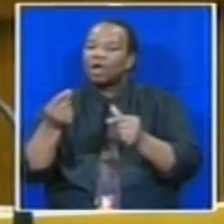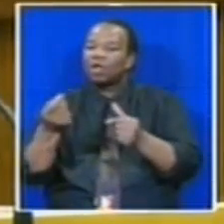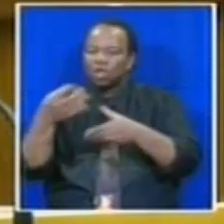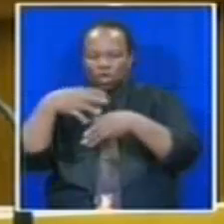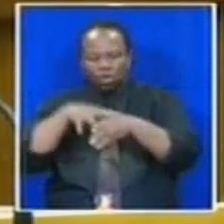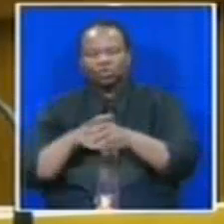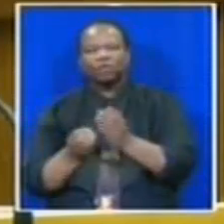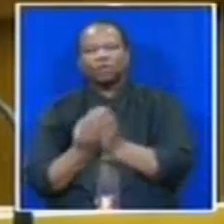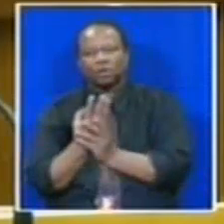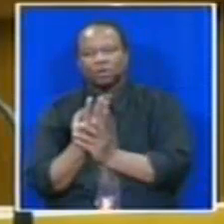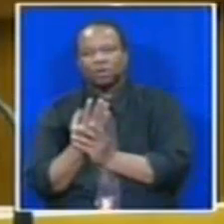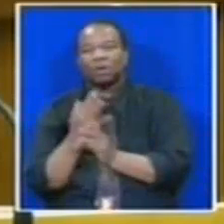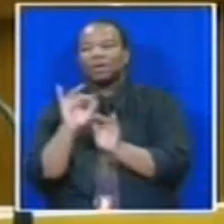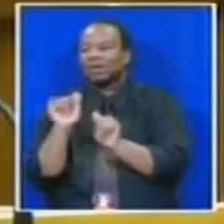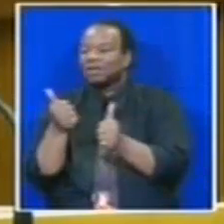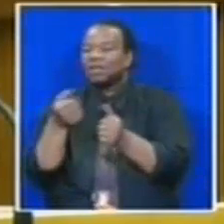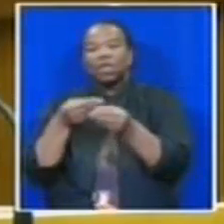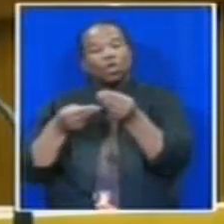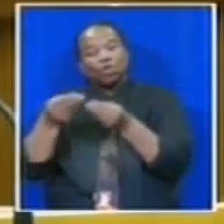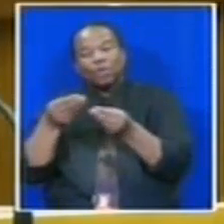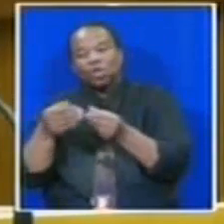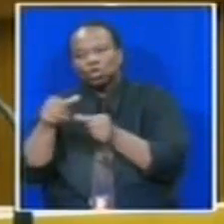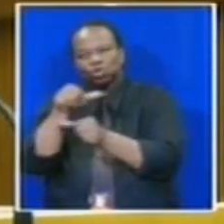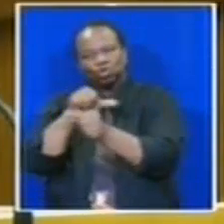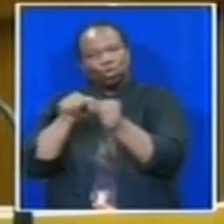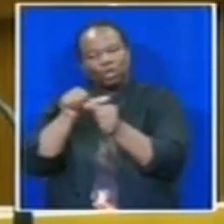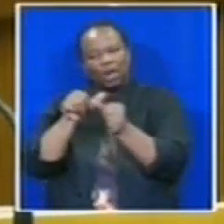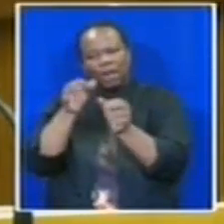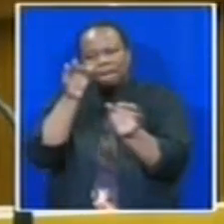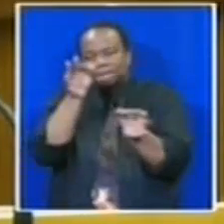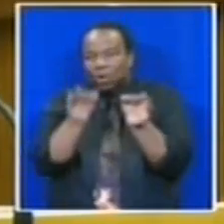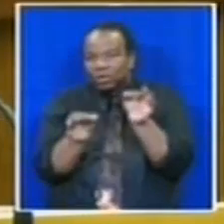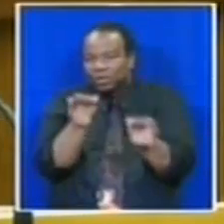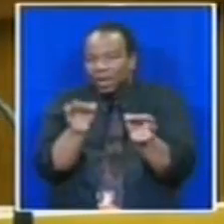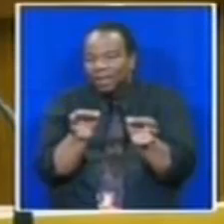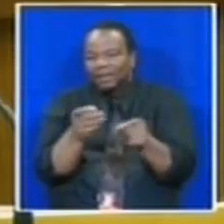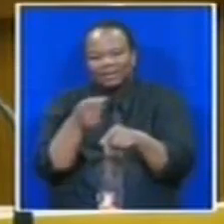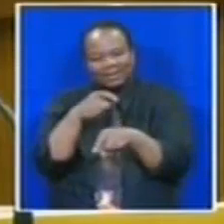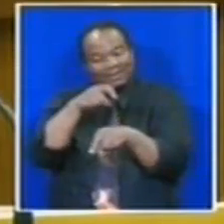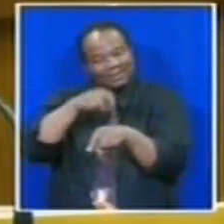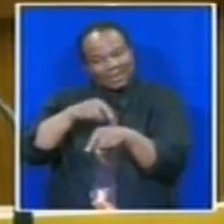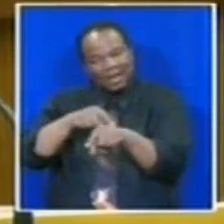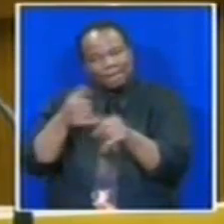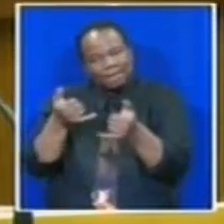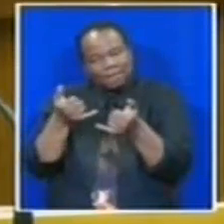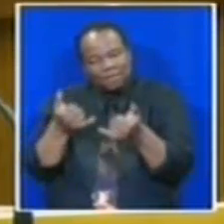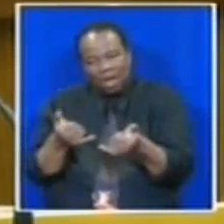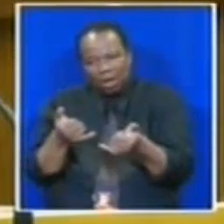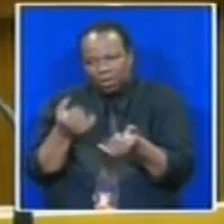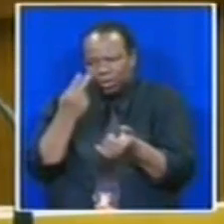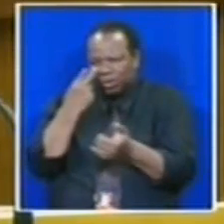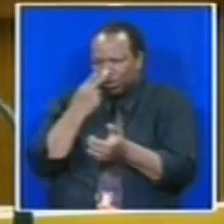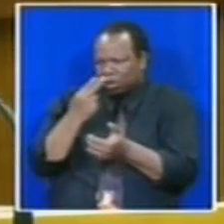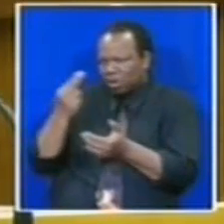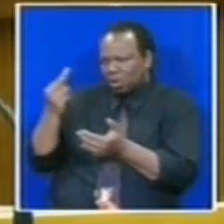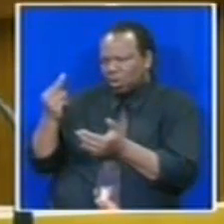action, economic, social, and political, but it is also a time in which we must reflect carefully. We